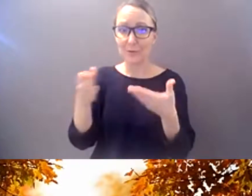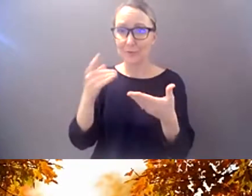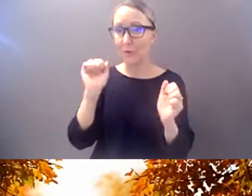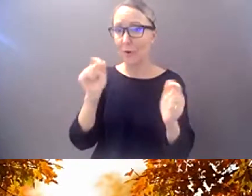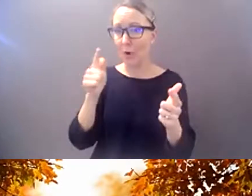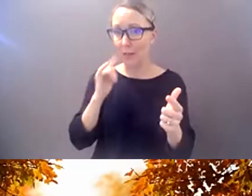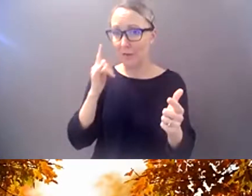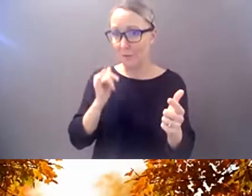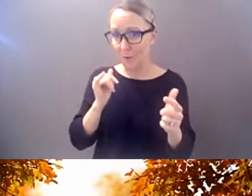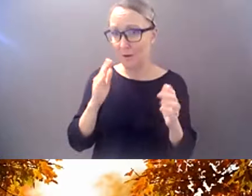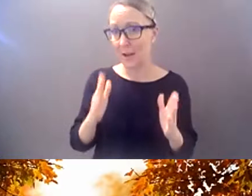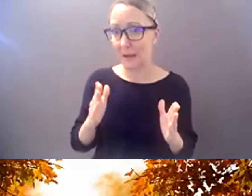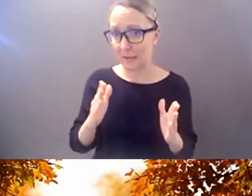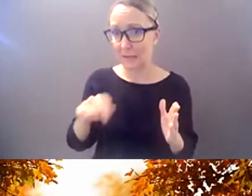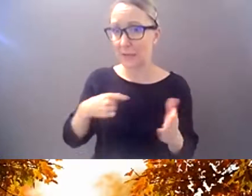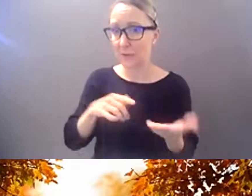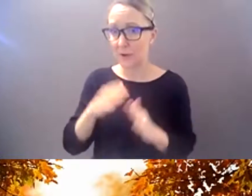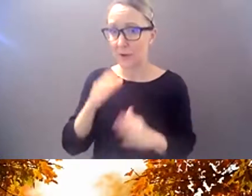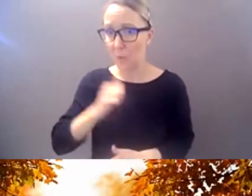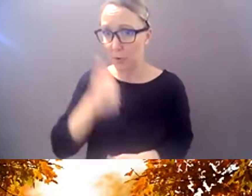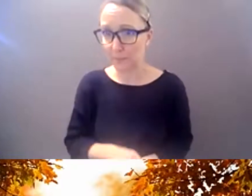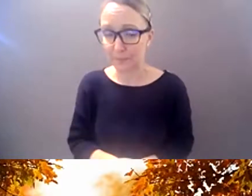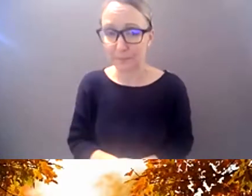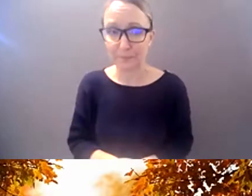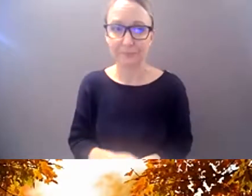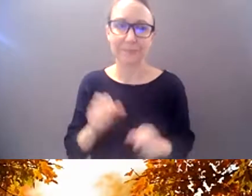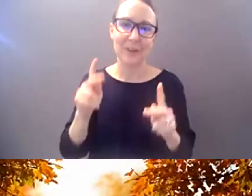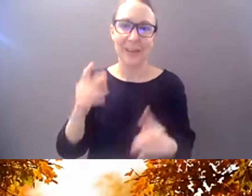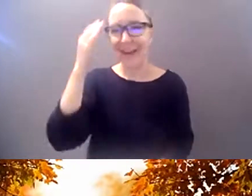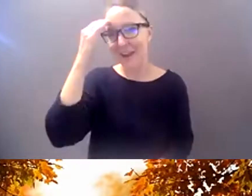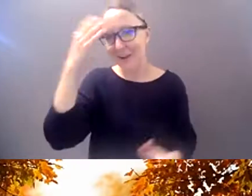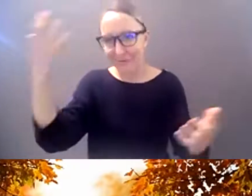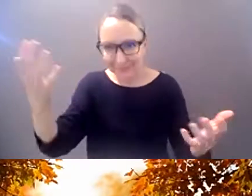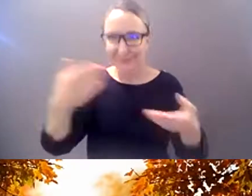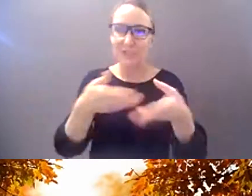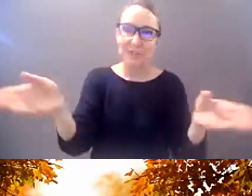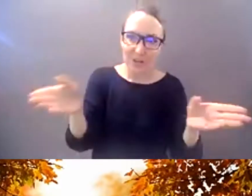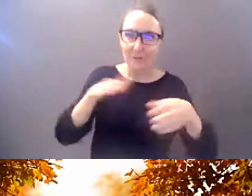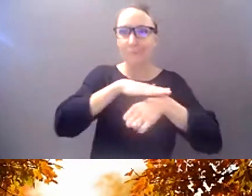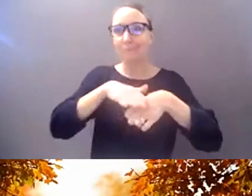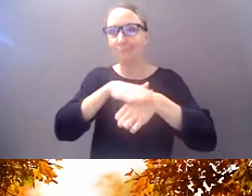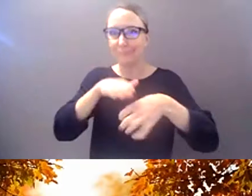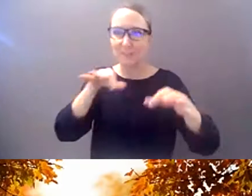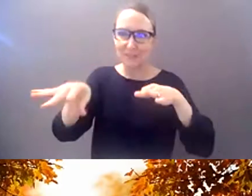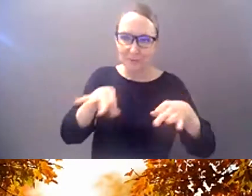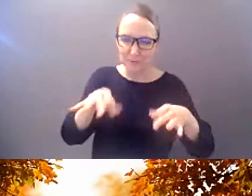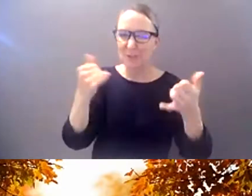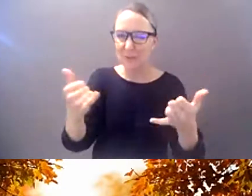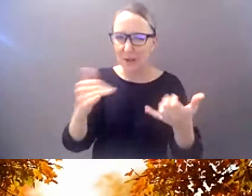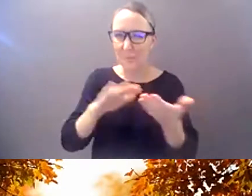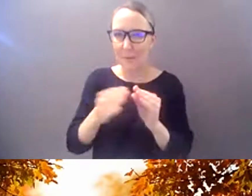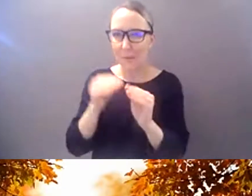Okay, next slide, please. So I know that's a pretty general description, so let me get a little more